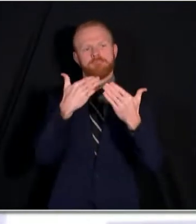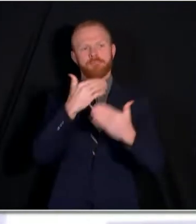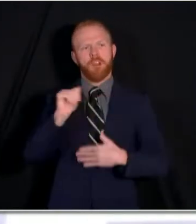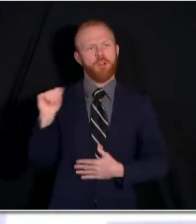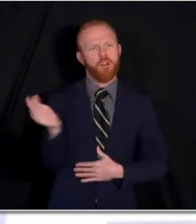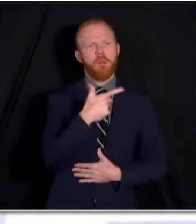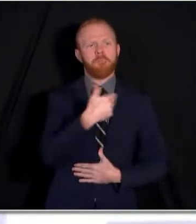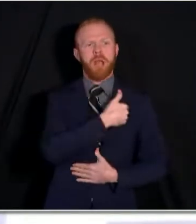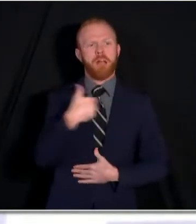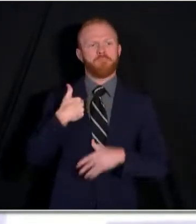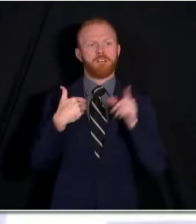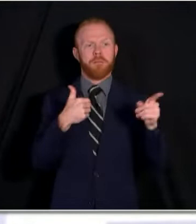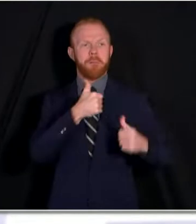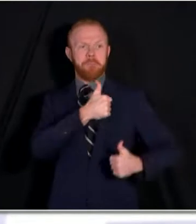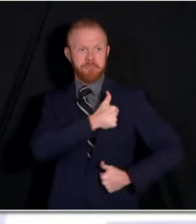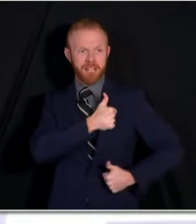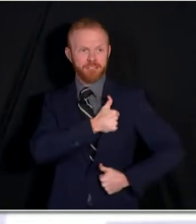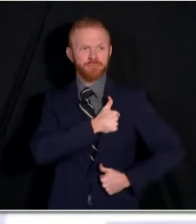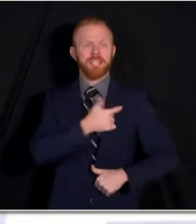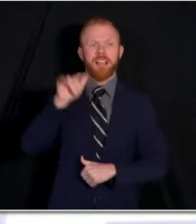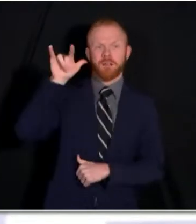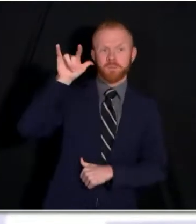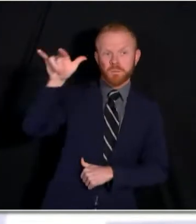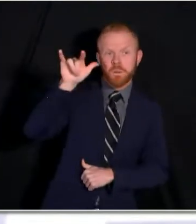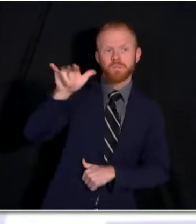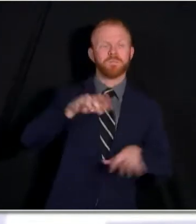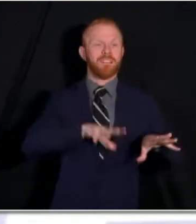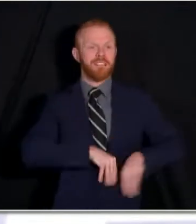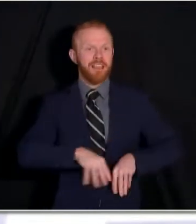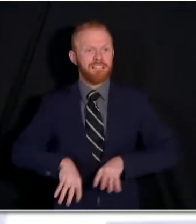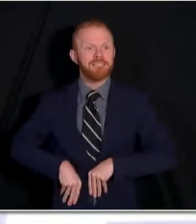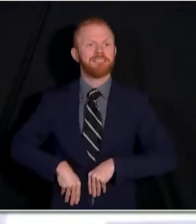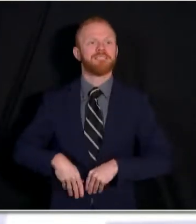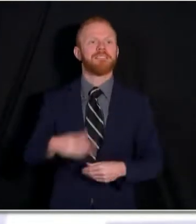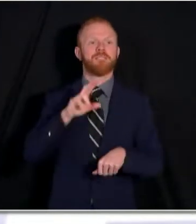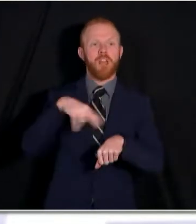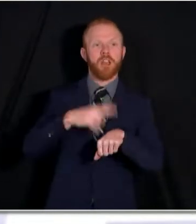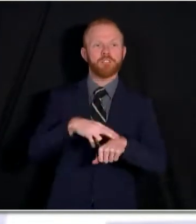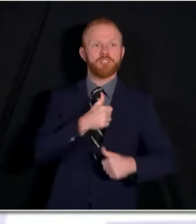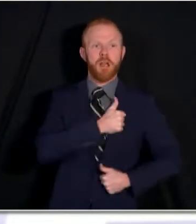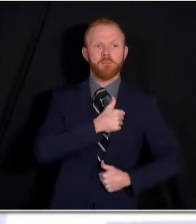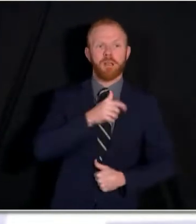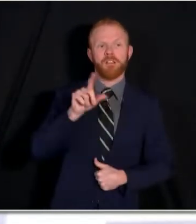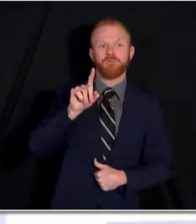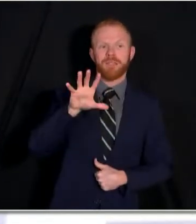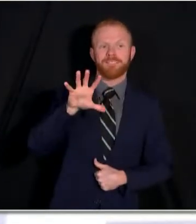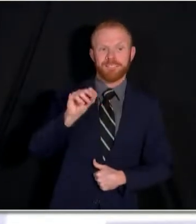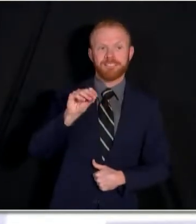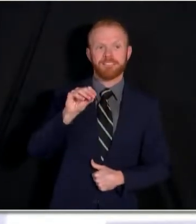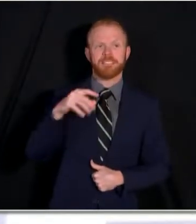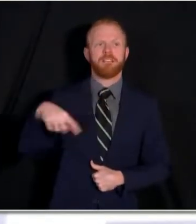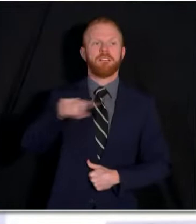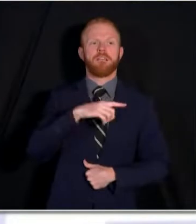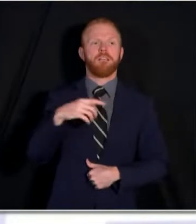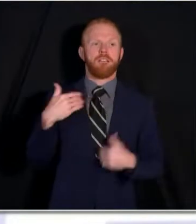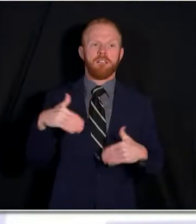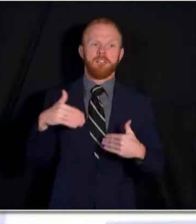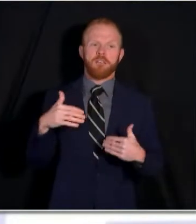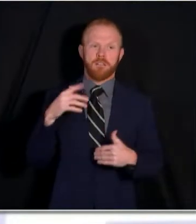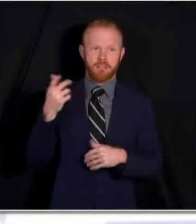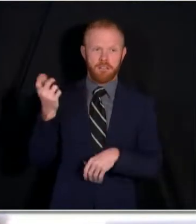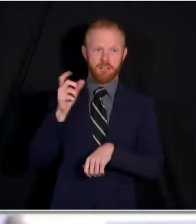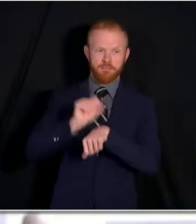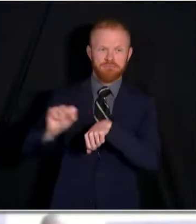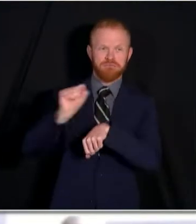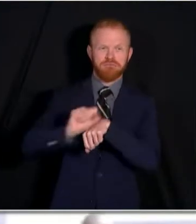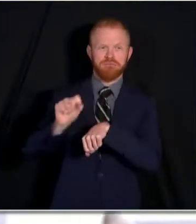military, the Air Force, and the Army, our own National Guard, 150 strong, led by General Baldwin, who's here with us, the Office of Emergency Services,